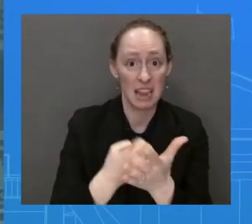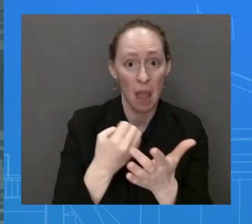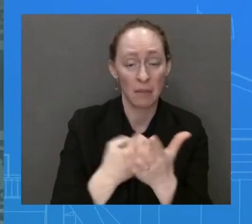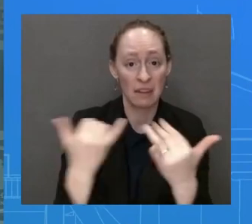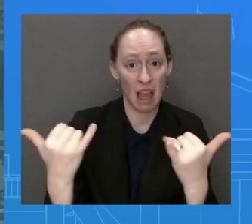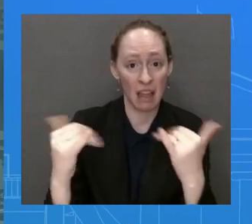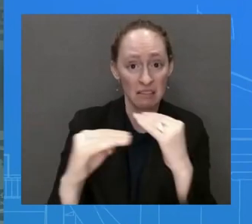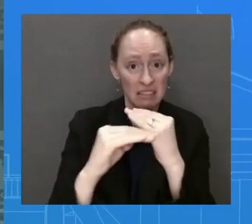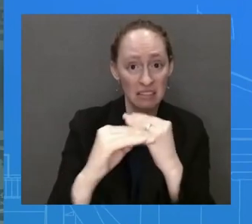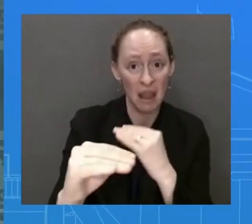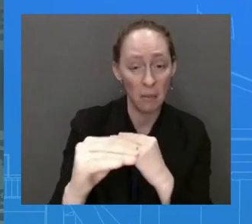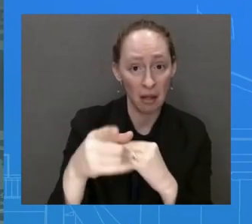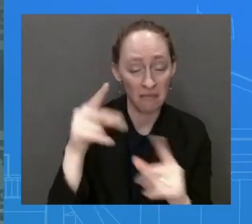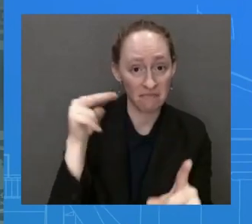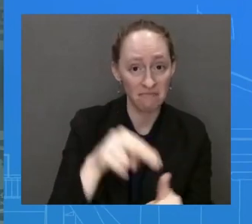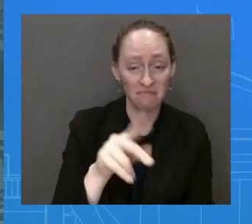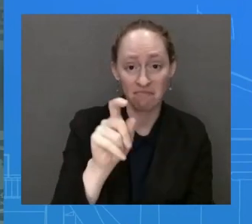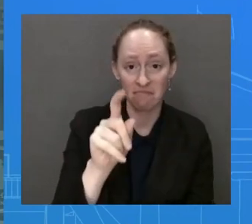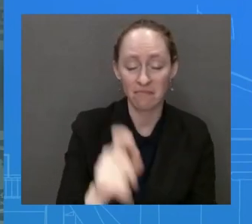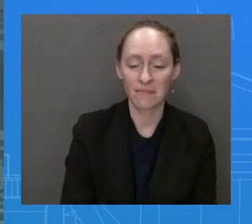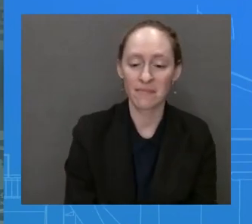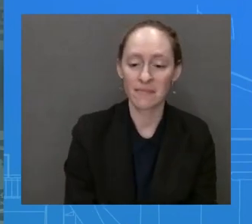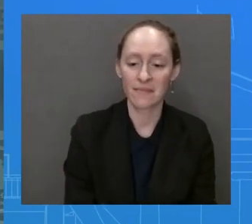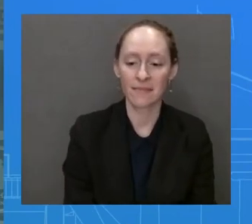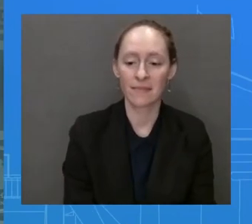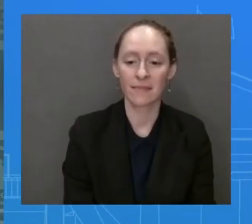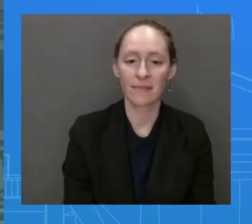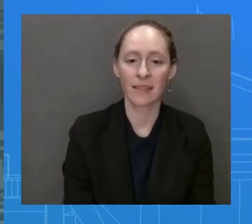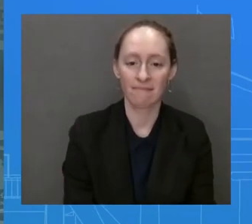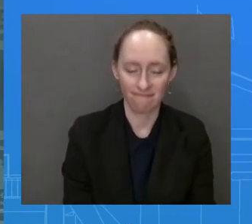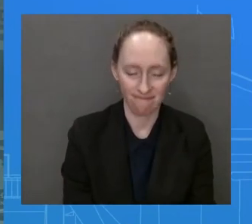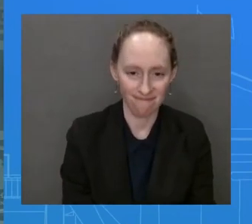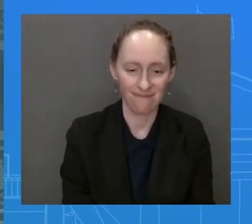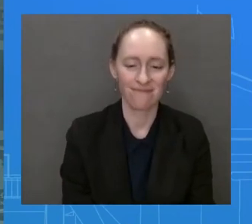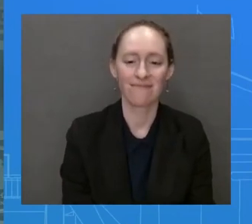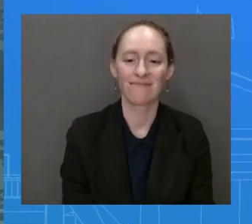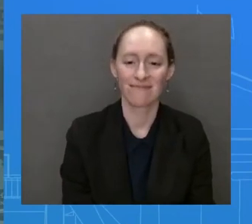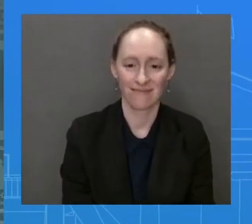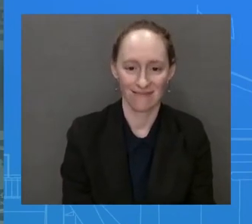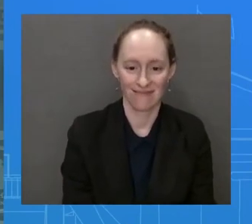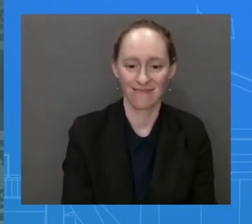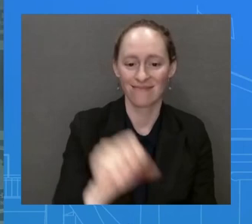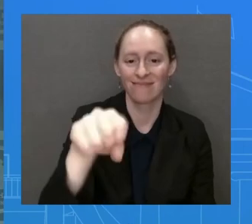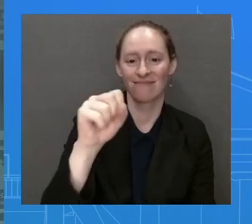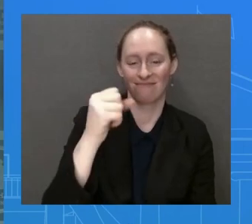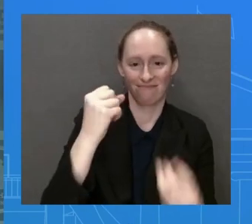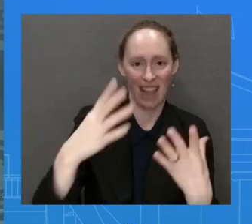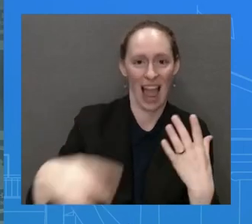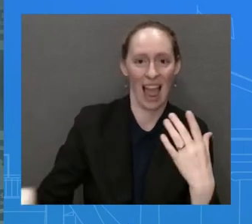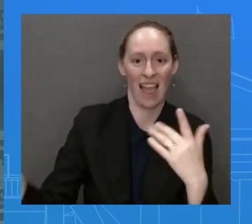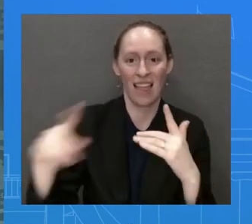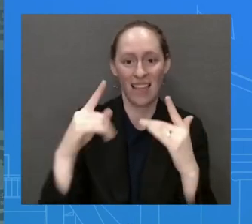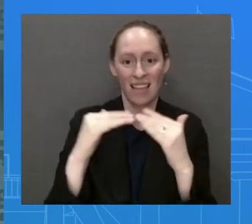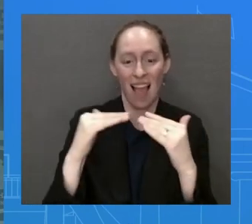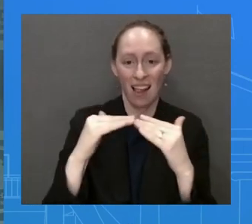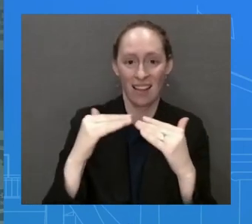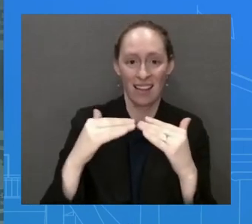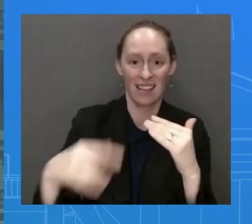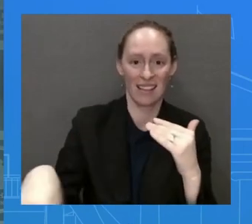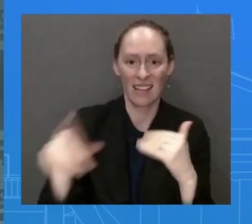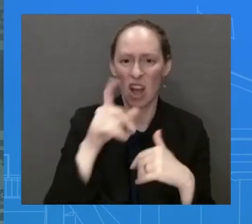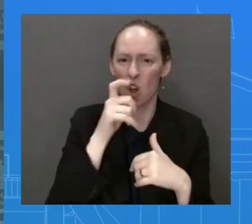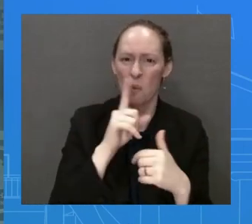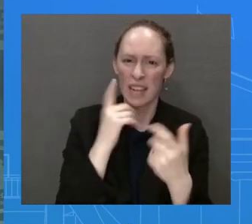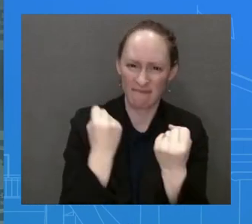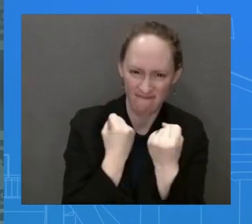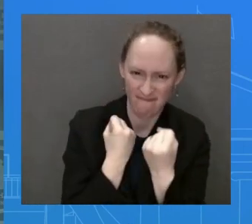I'll say this, and as you said, you've heard from many of my colleagues who are who are economists, who have been working on this issue, pushing for the